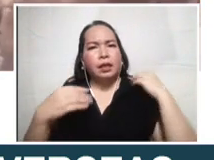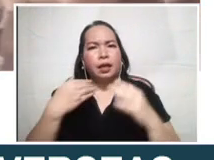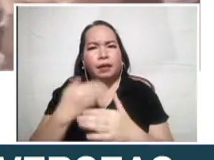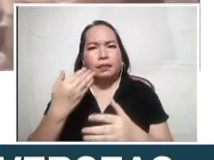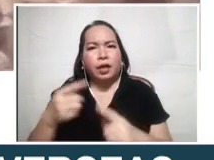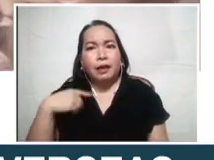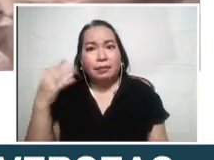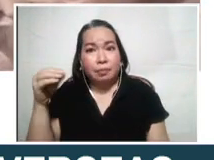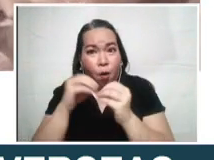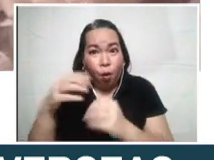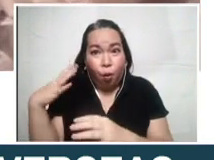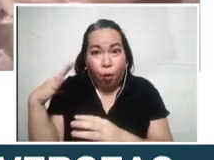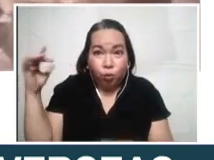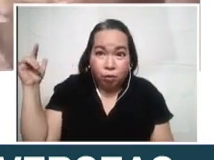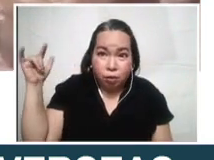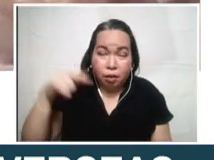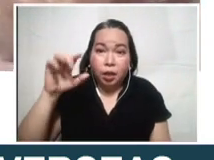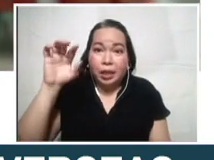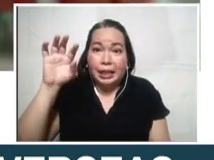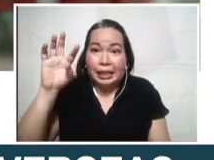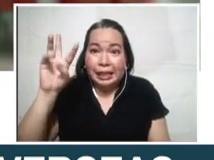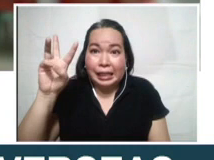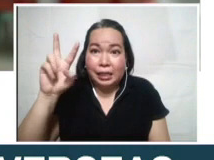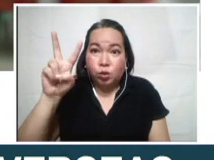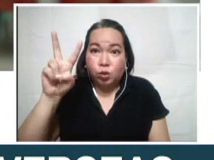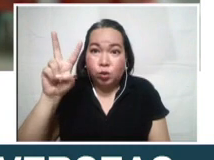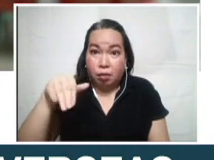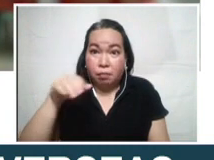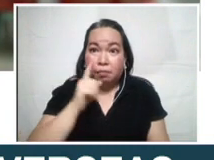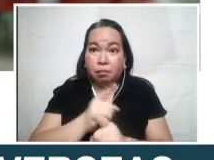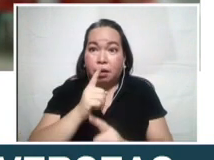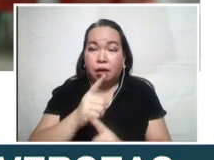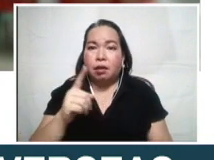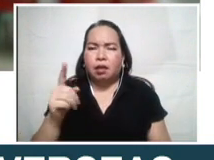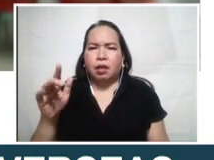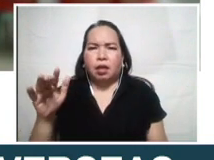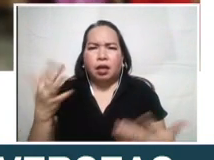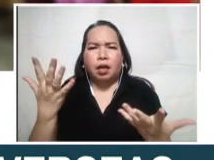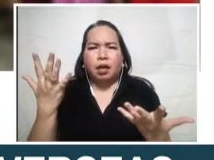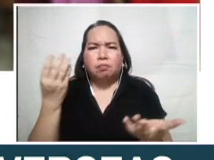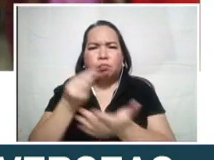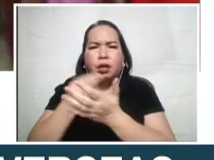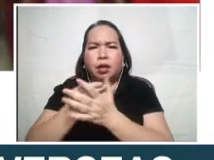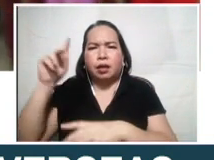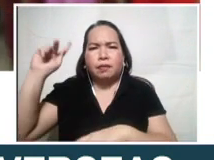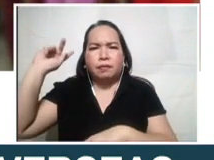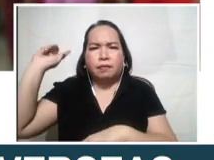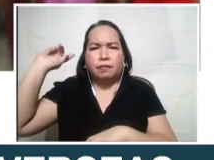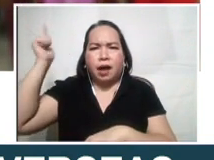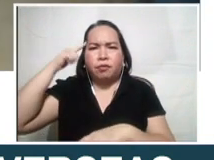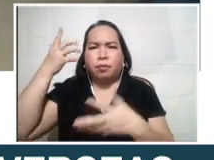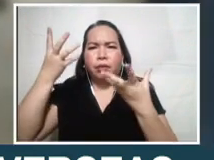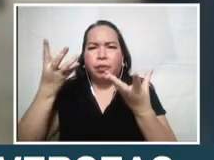home. Now, with the government funds dwindling, where will we be getting funds to provide assistance for our OFWs?